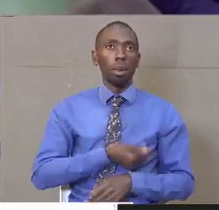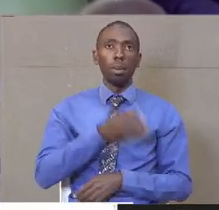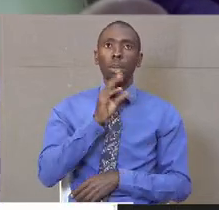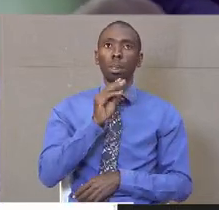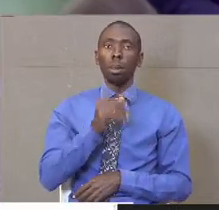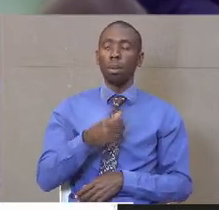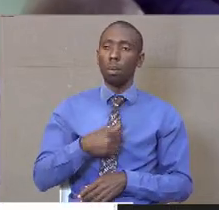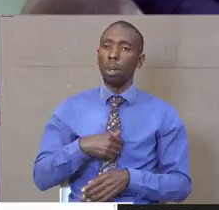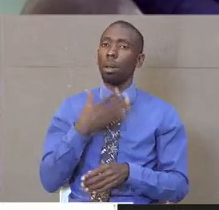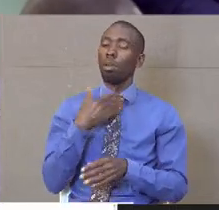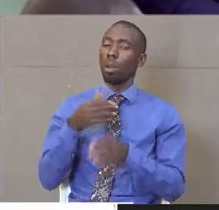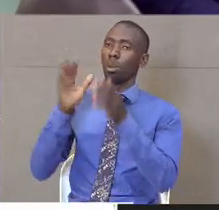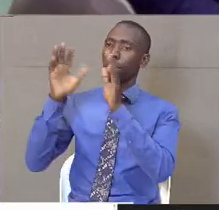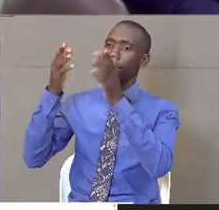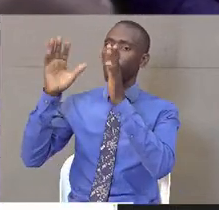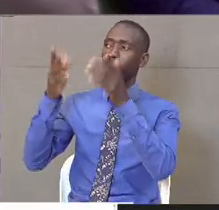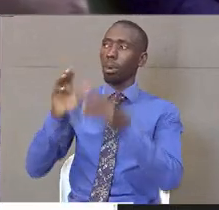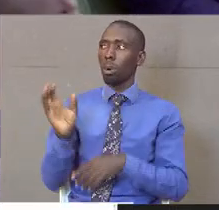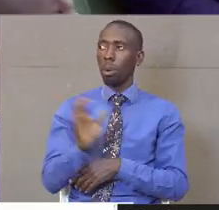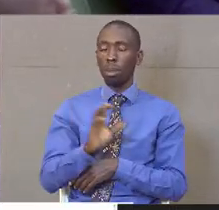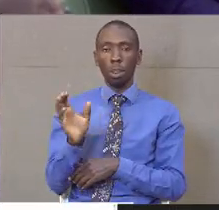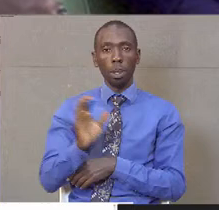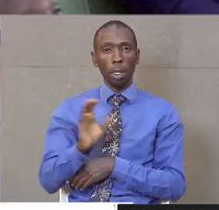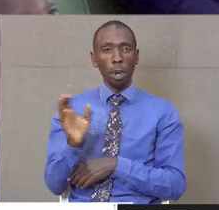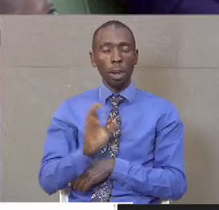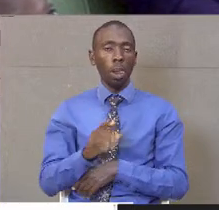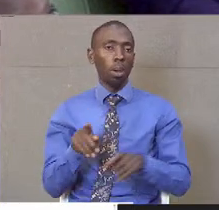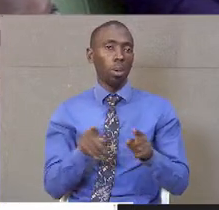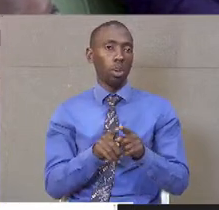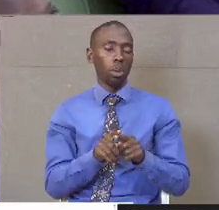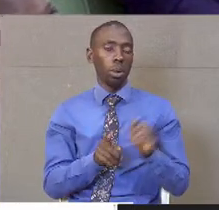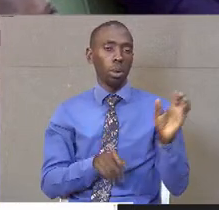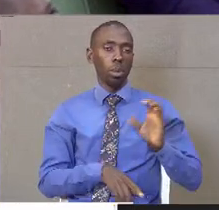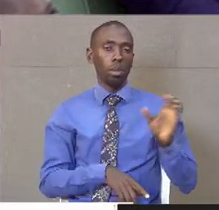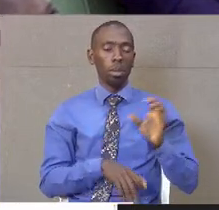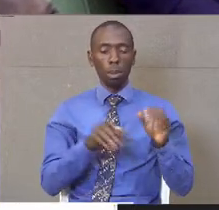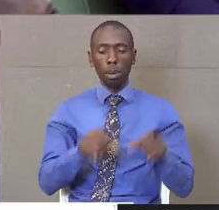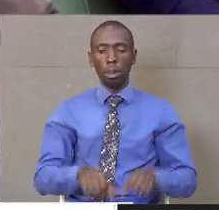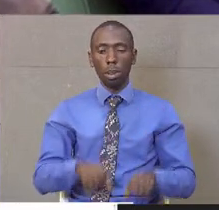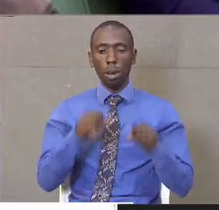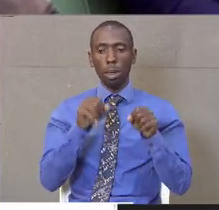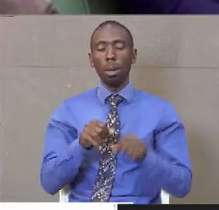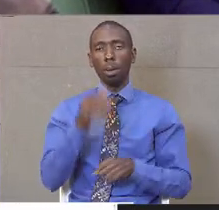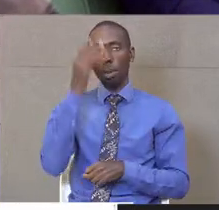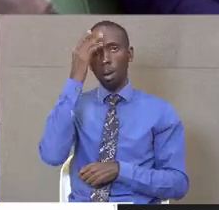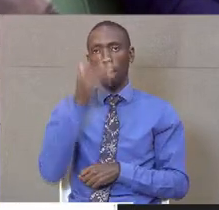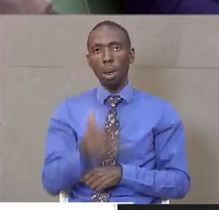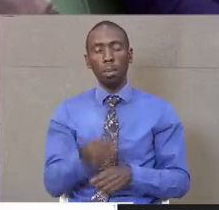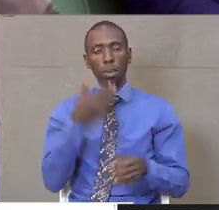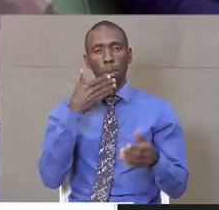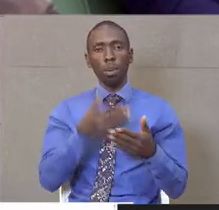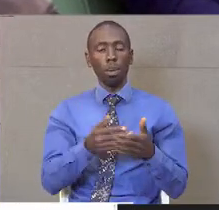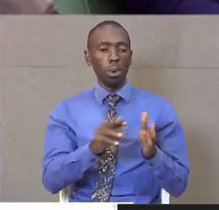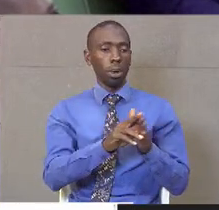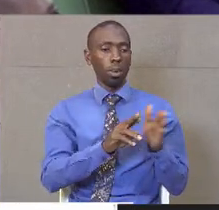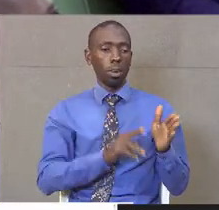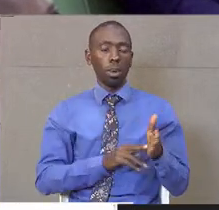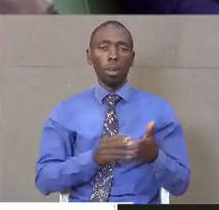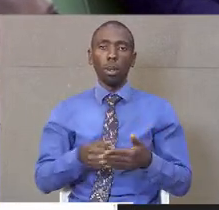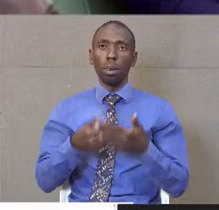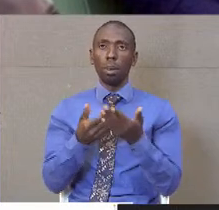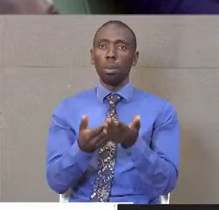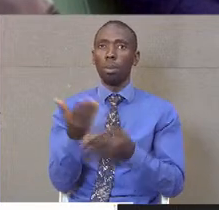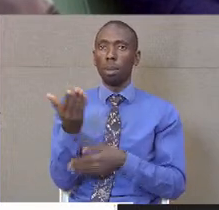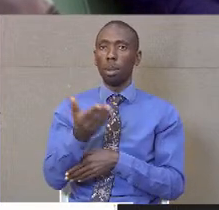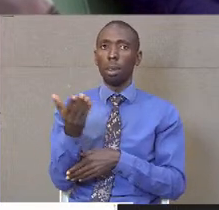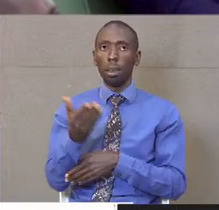to applaud the committee and the committee chair for the very good report. It